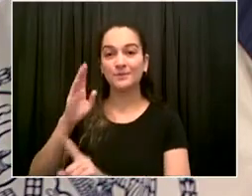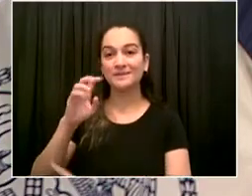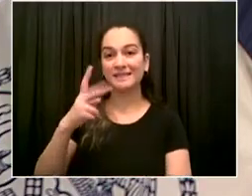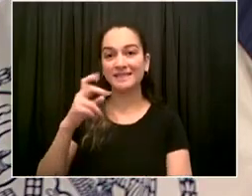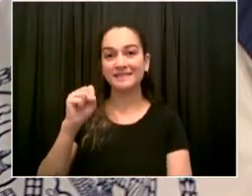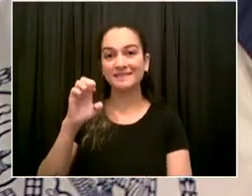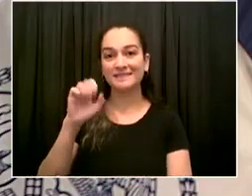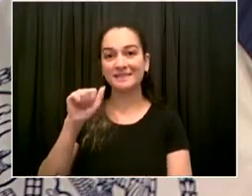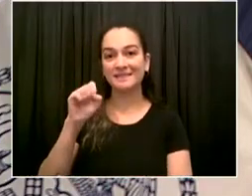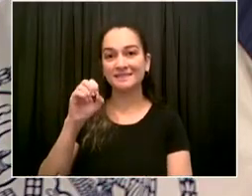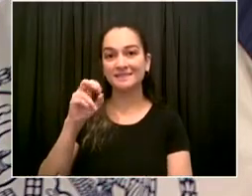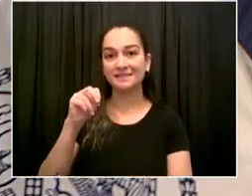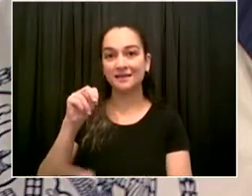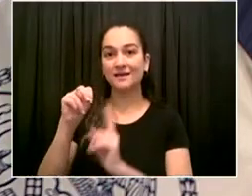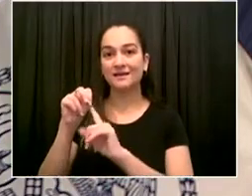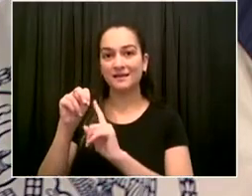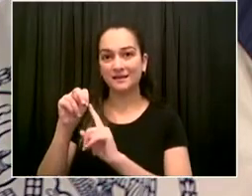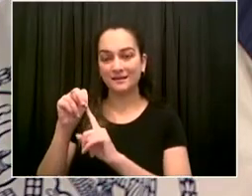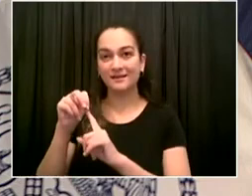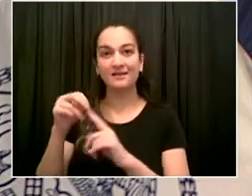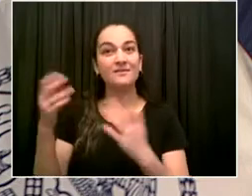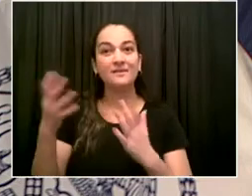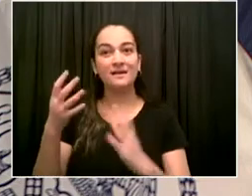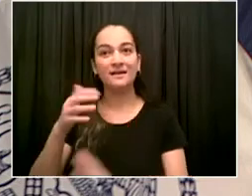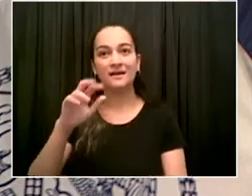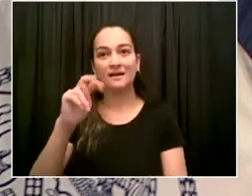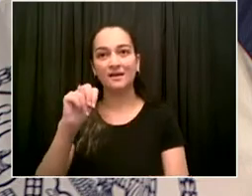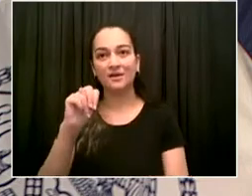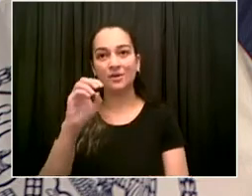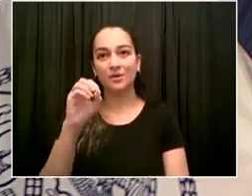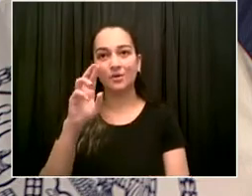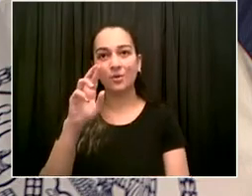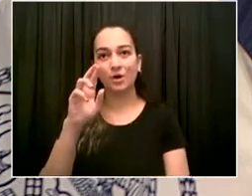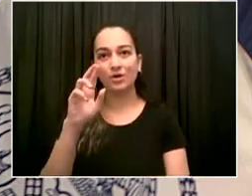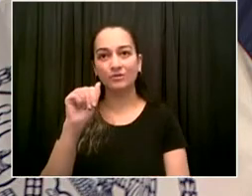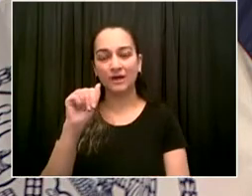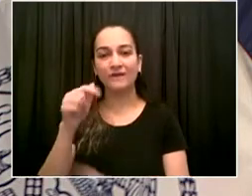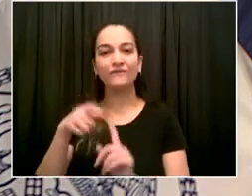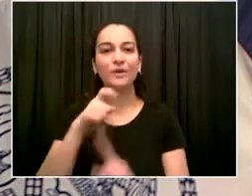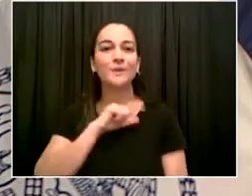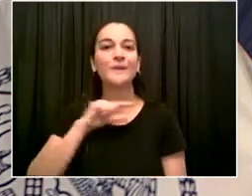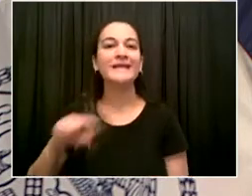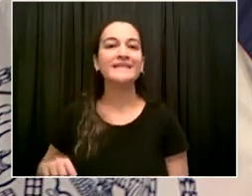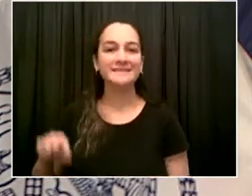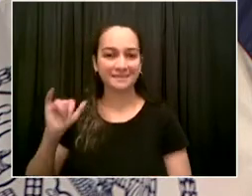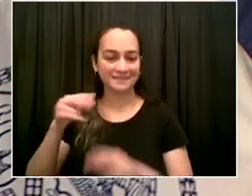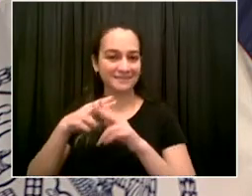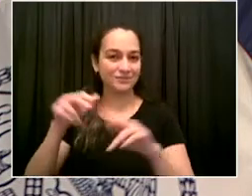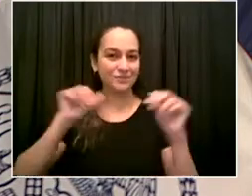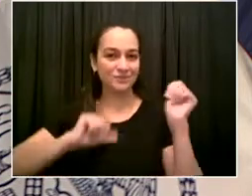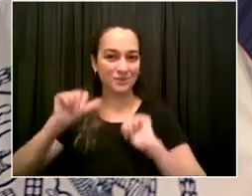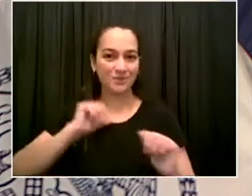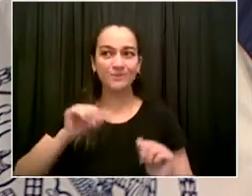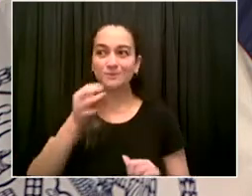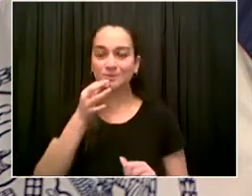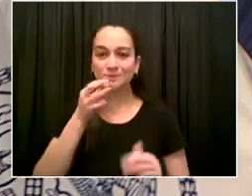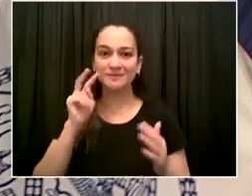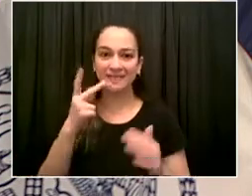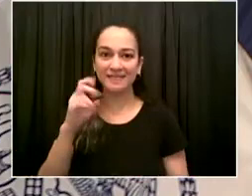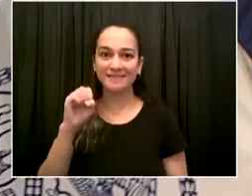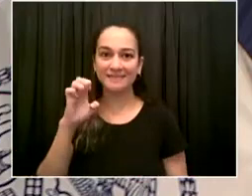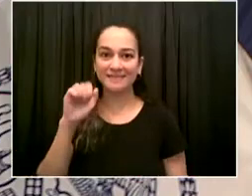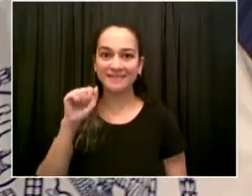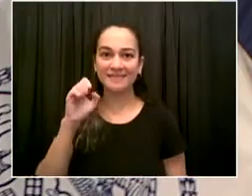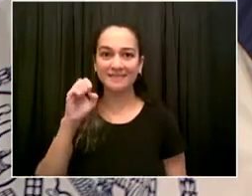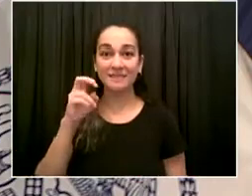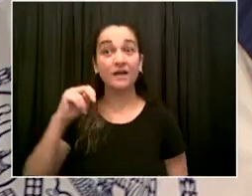Queens. Amazing, amazing show. Captures the life of the city. It's a joyous show. It's a funny show.